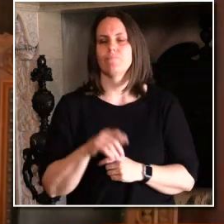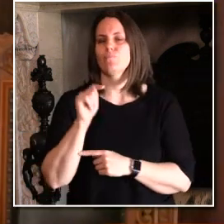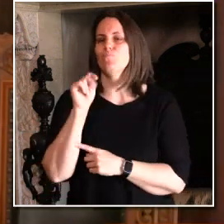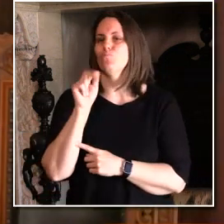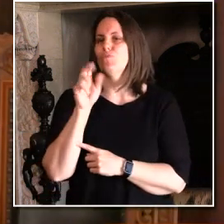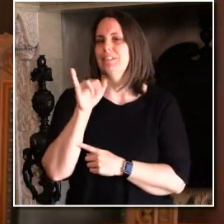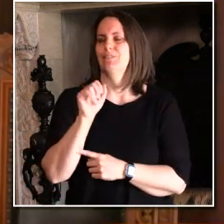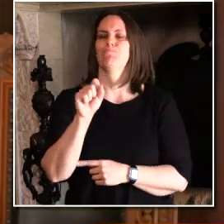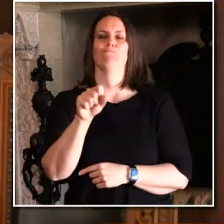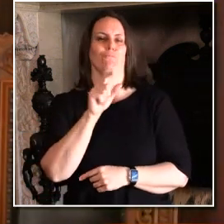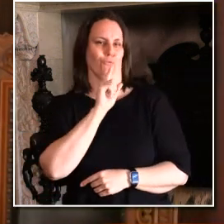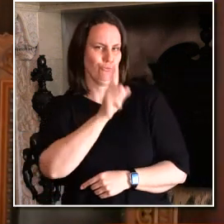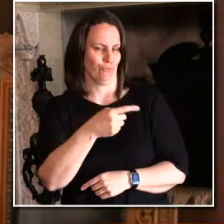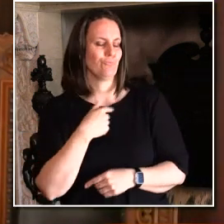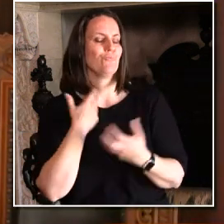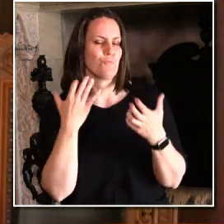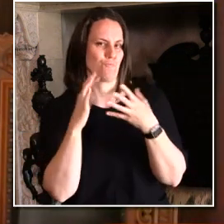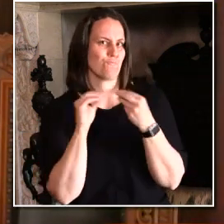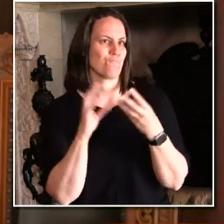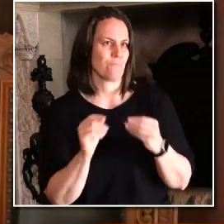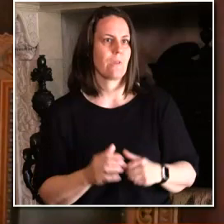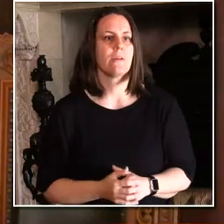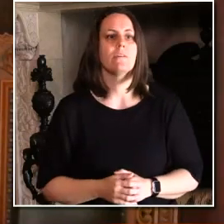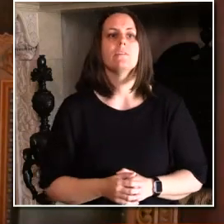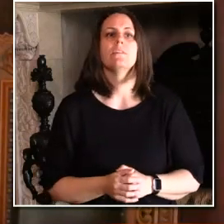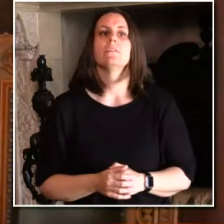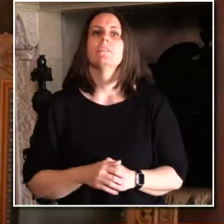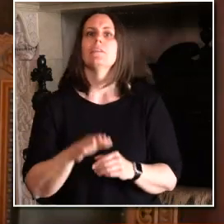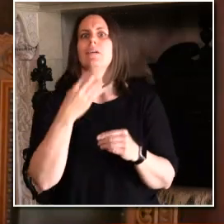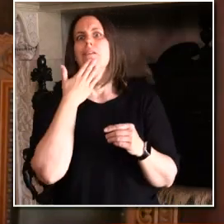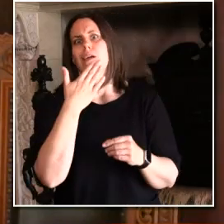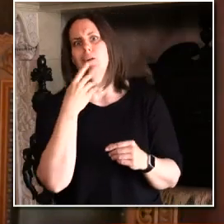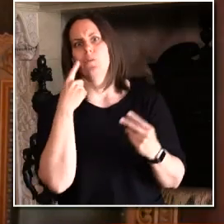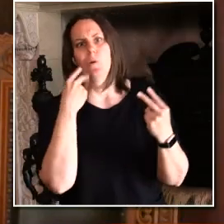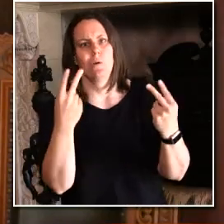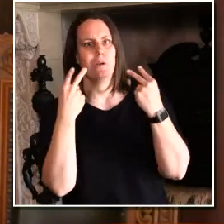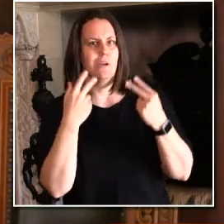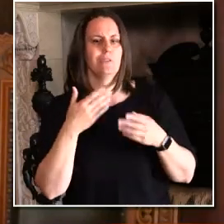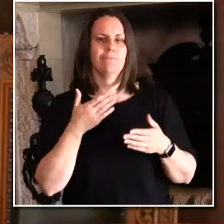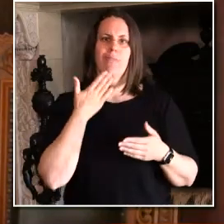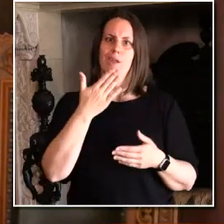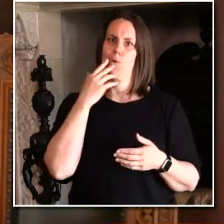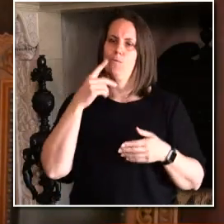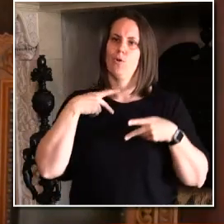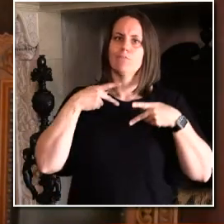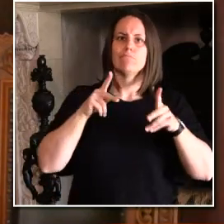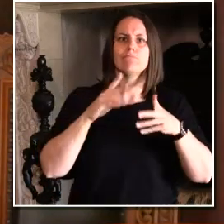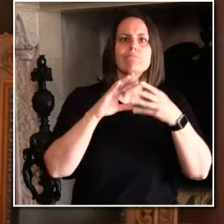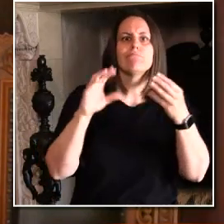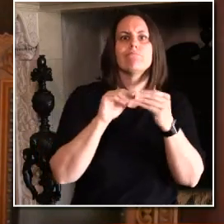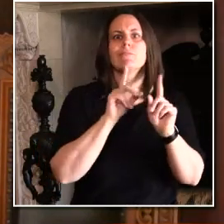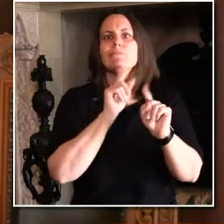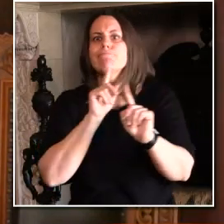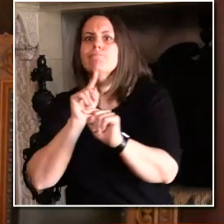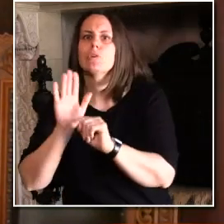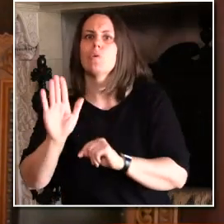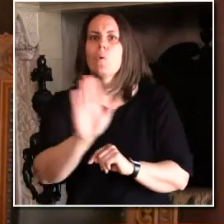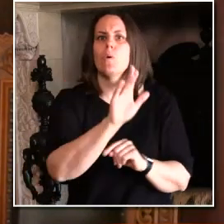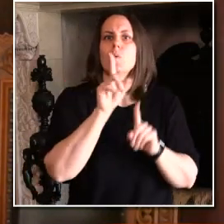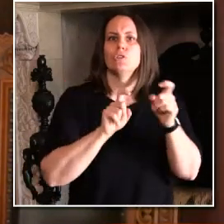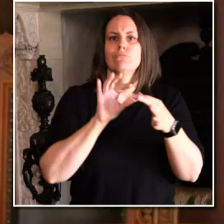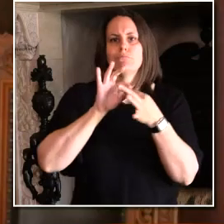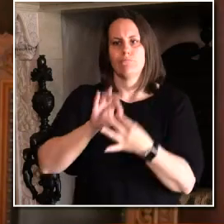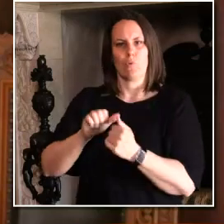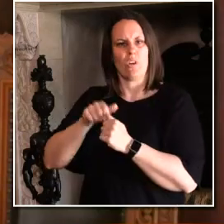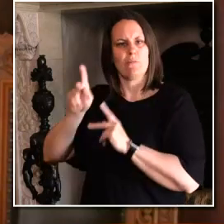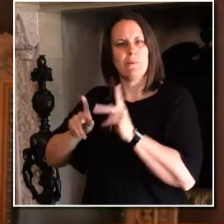I want to say to everyone who's watching, thanks for giving us the opportunity today to talk to you about contact tracing and outbreak investigation. These are